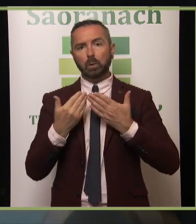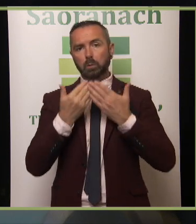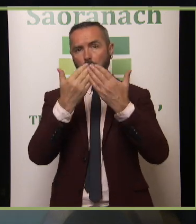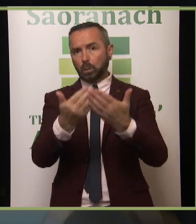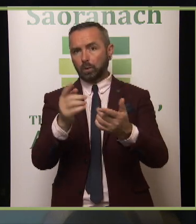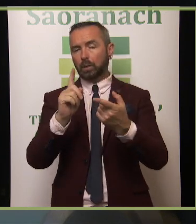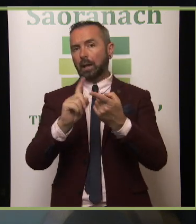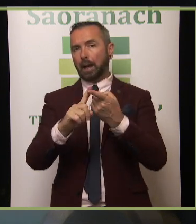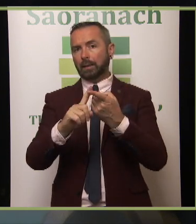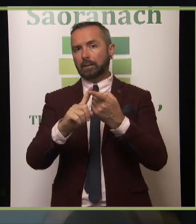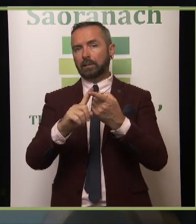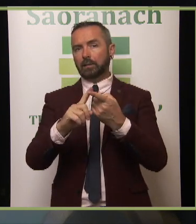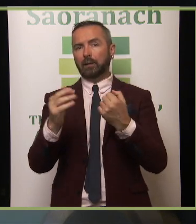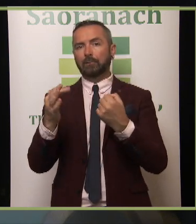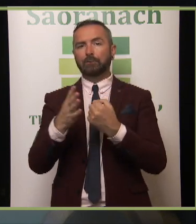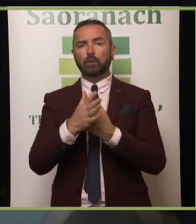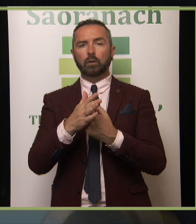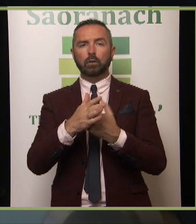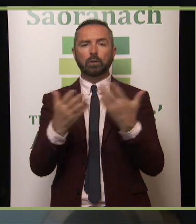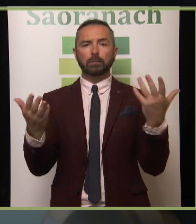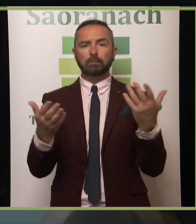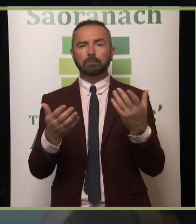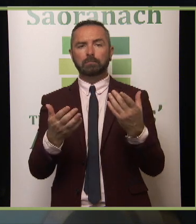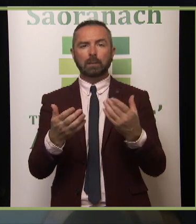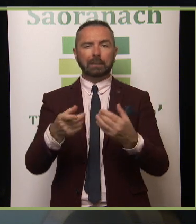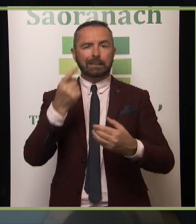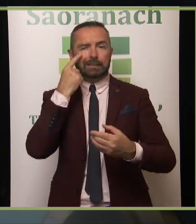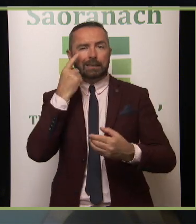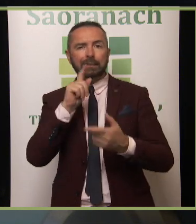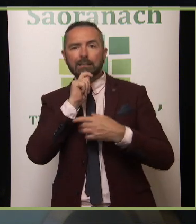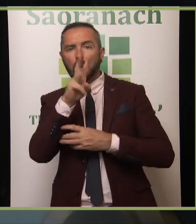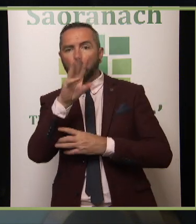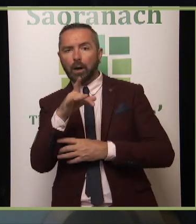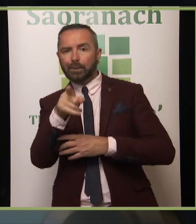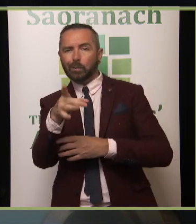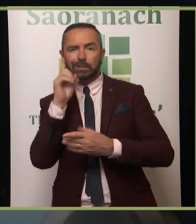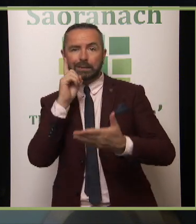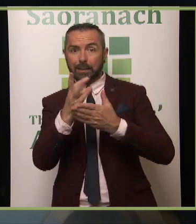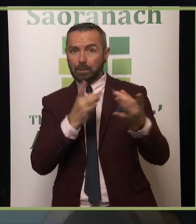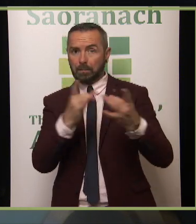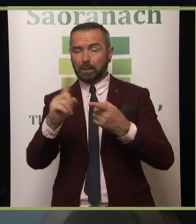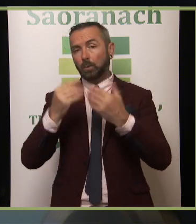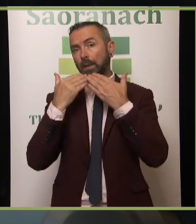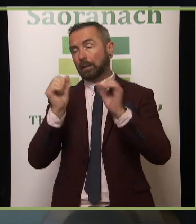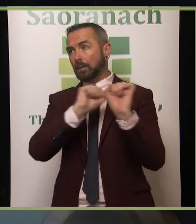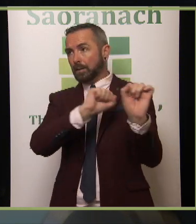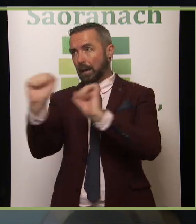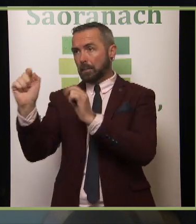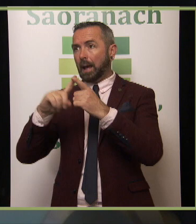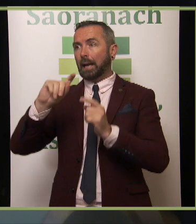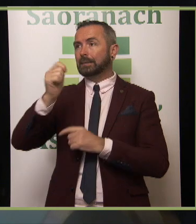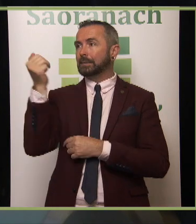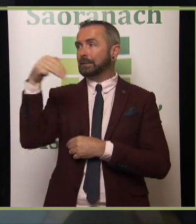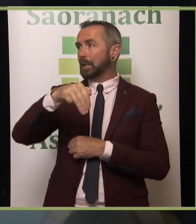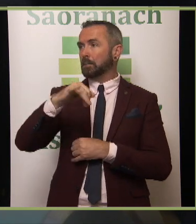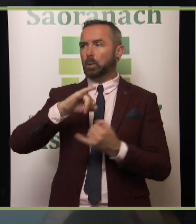to giving justifications for decisions made in those proposals. So thank you to all of them. And thank you also to Tim, who was